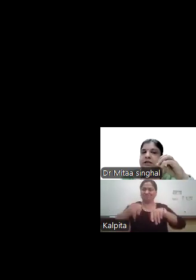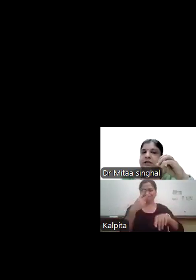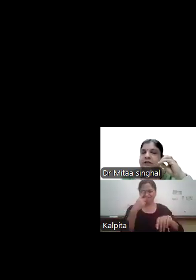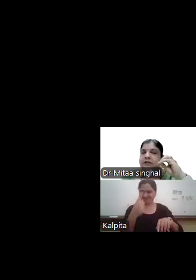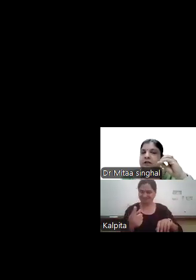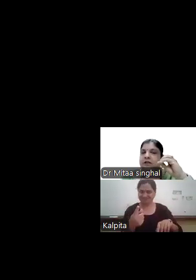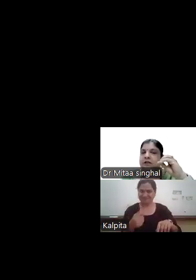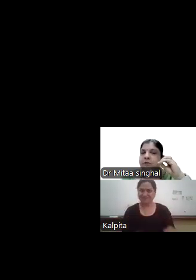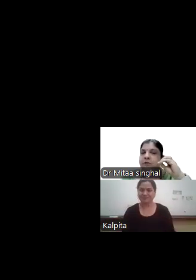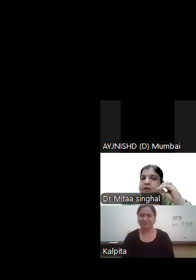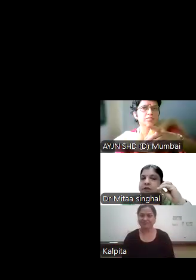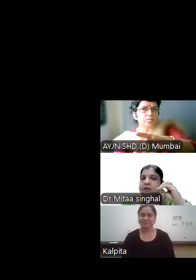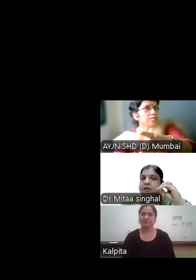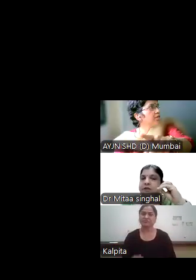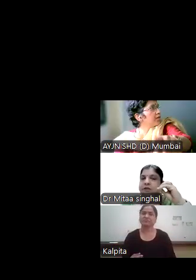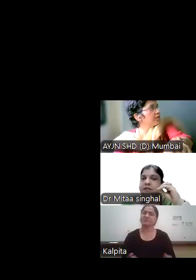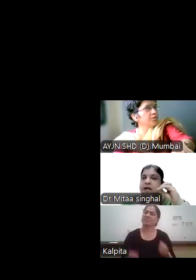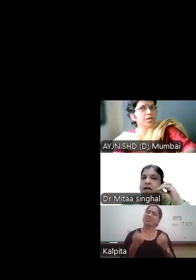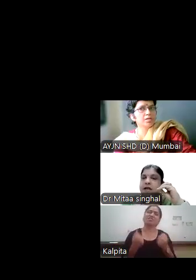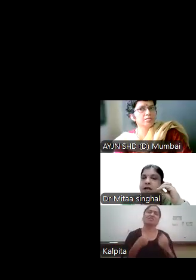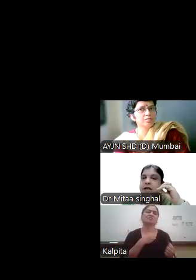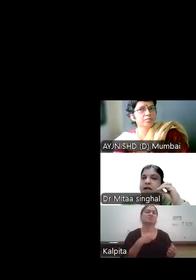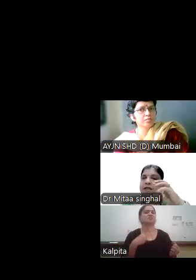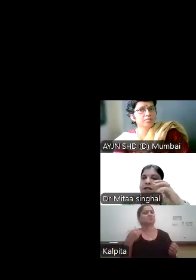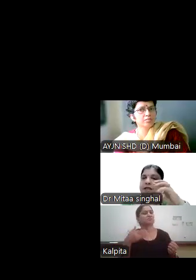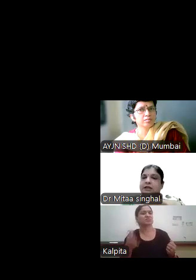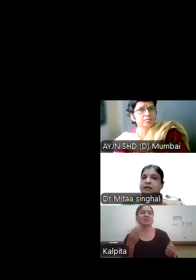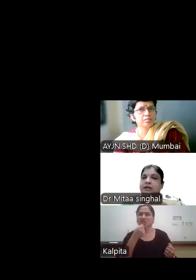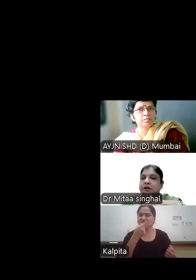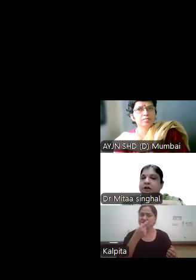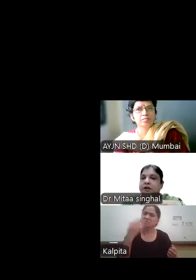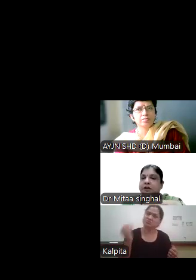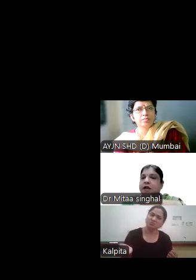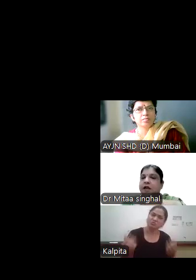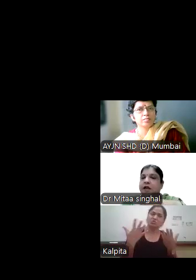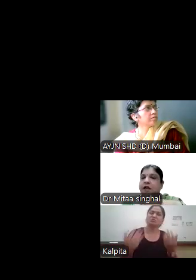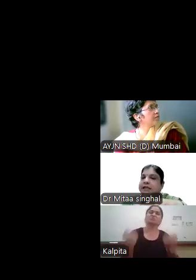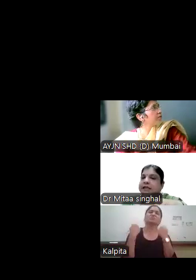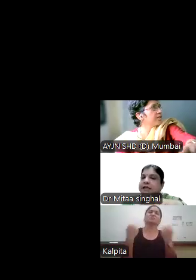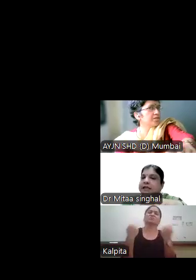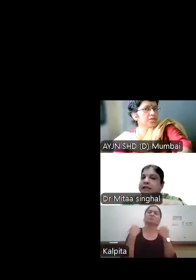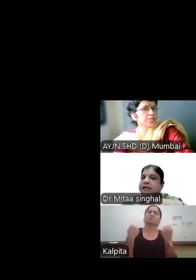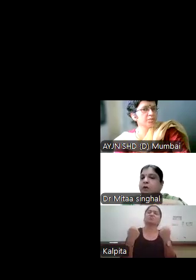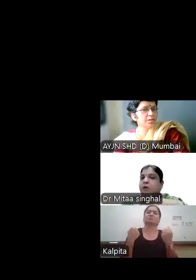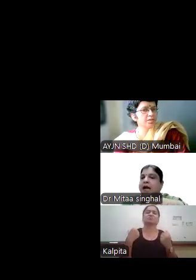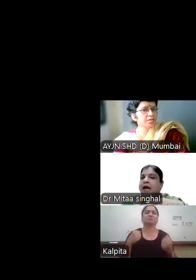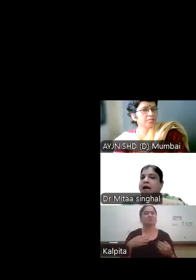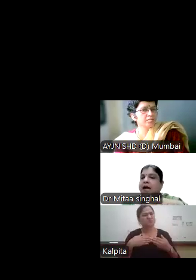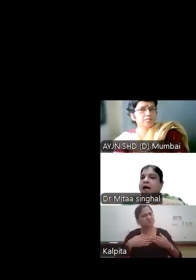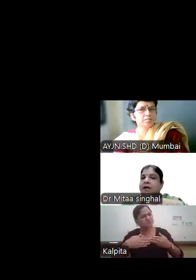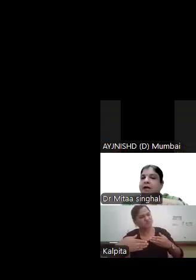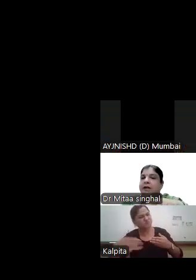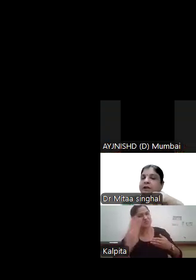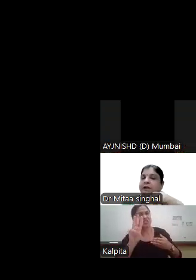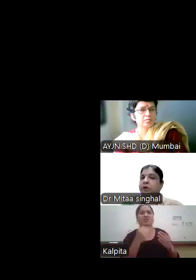So he received physiotherapy, occupational therapy exercises, and after 3 months of continuous therapy, he was able to walk and